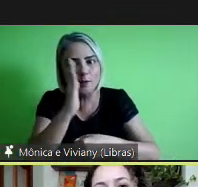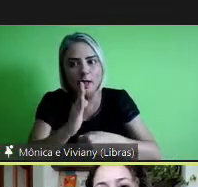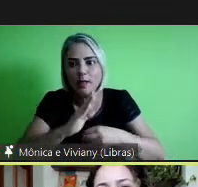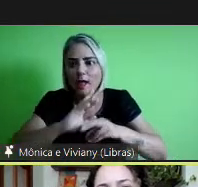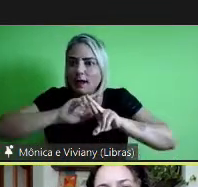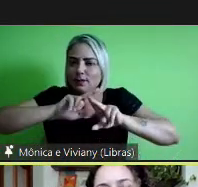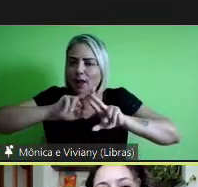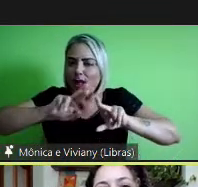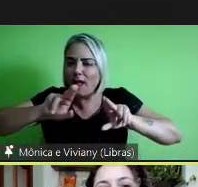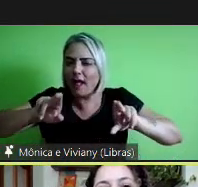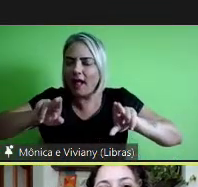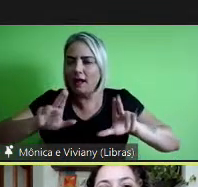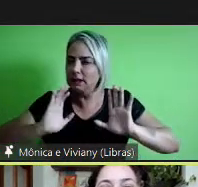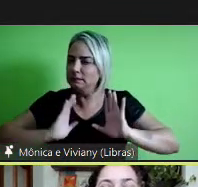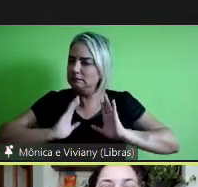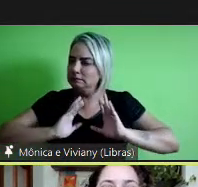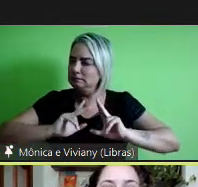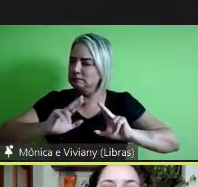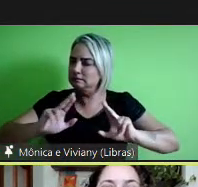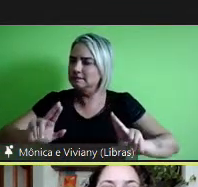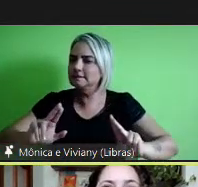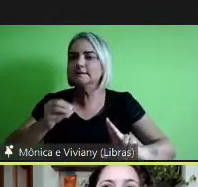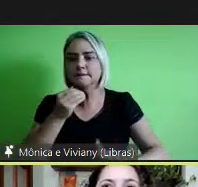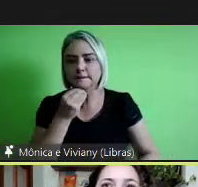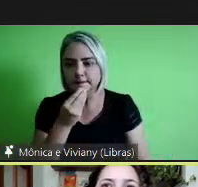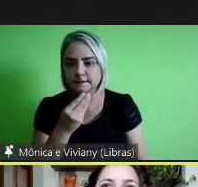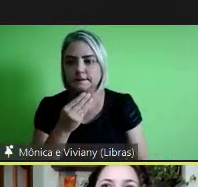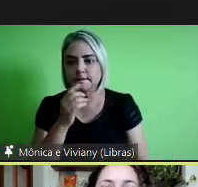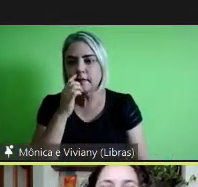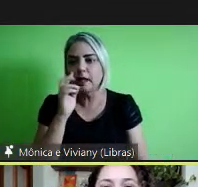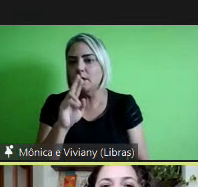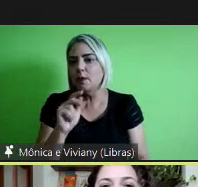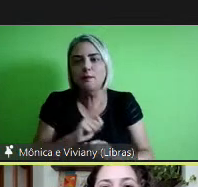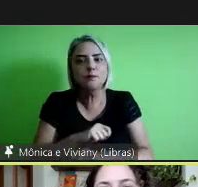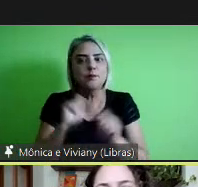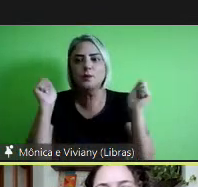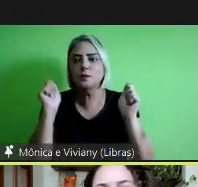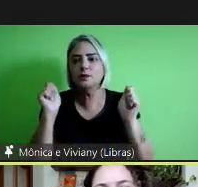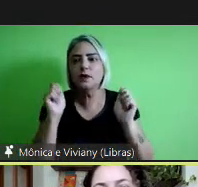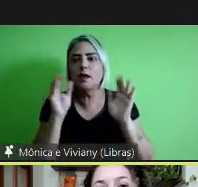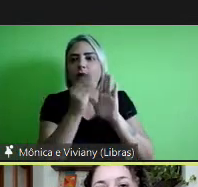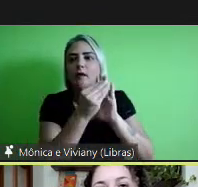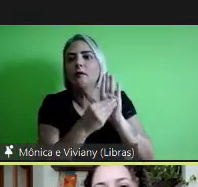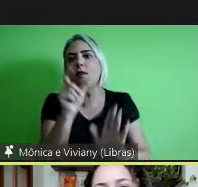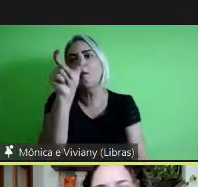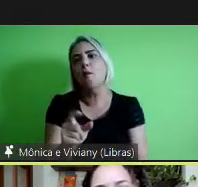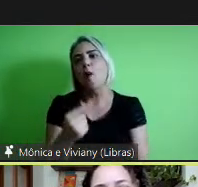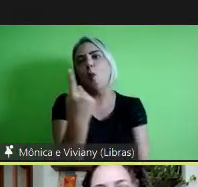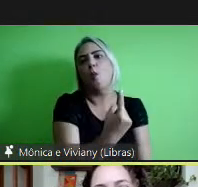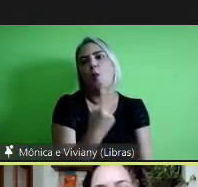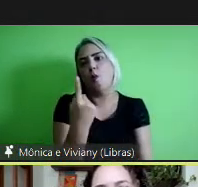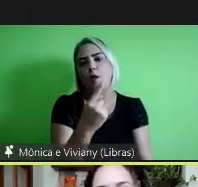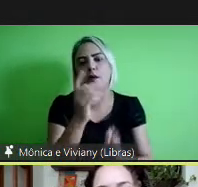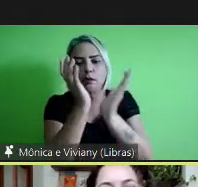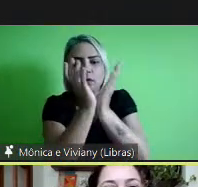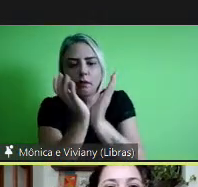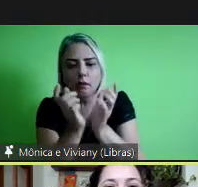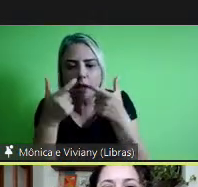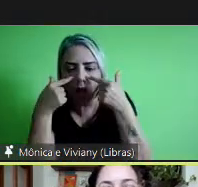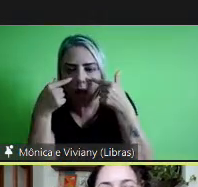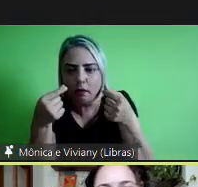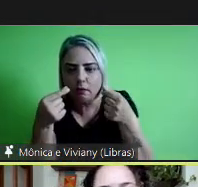on the state as well. Food culture in Brazil is very diverse and very rich, so it's not possible